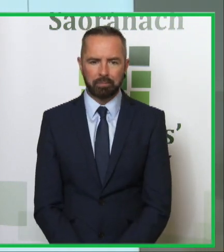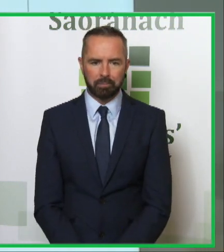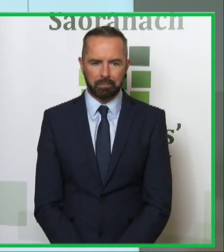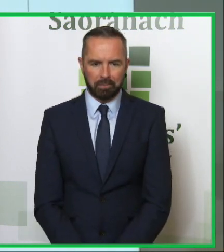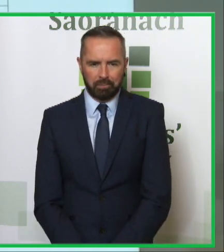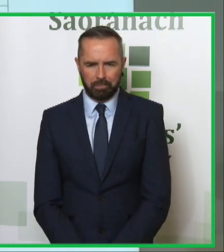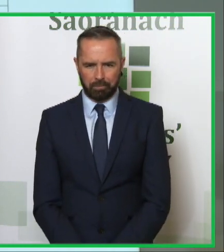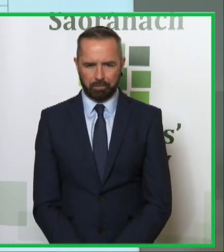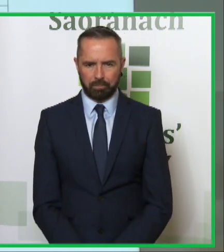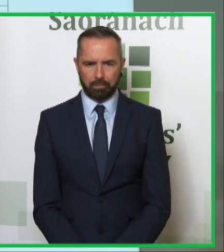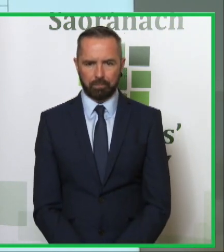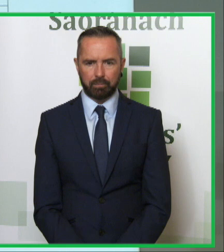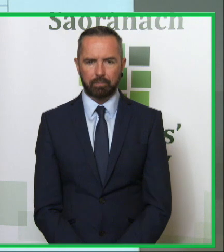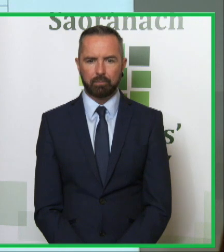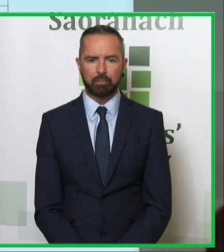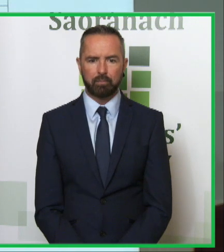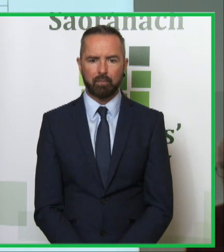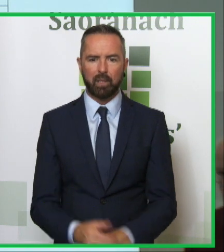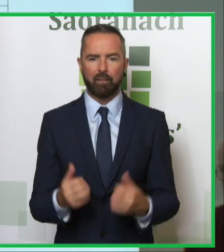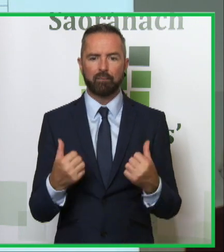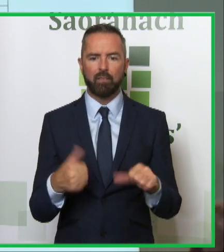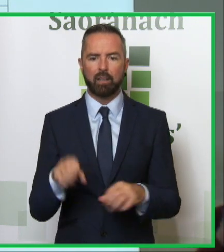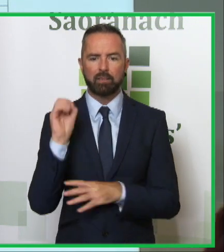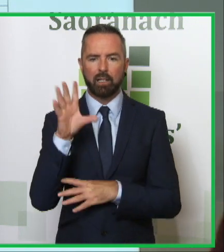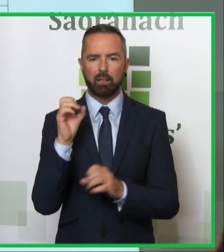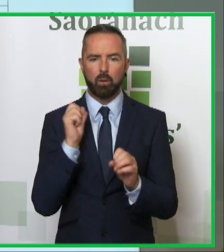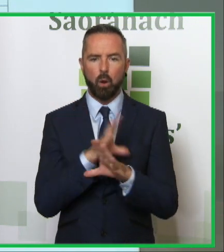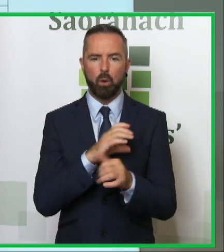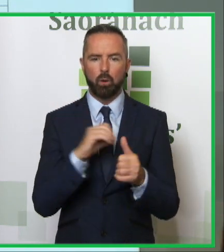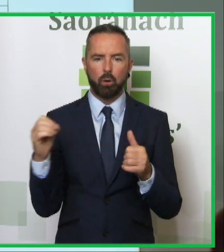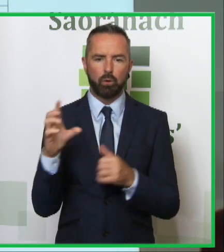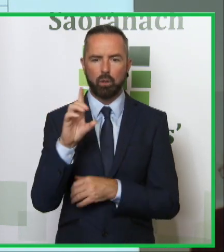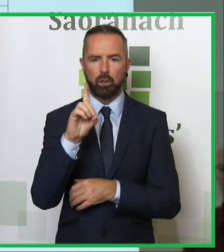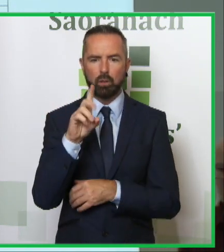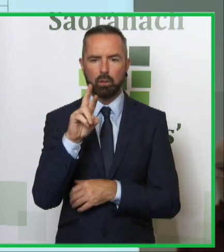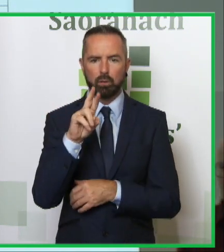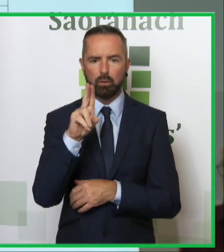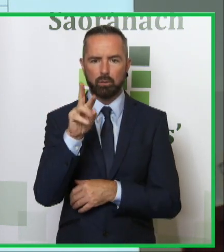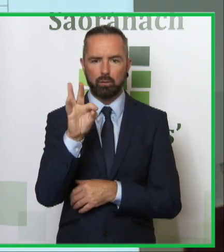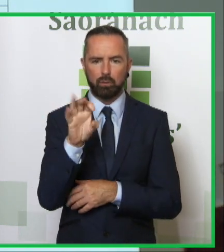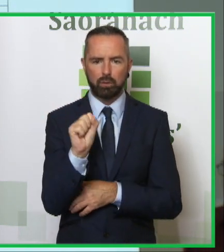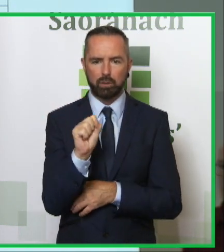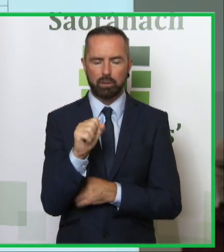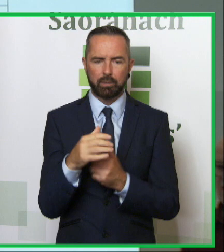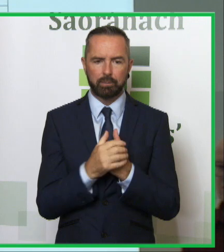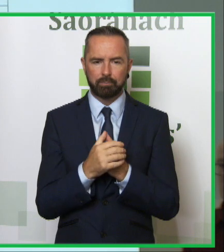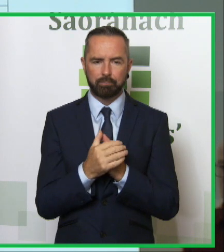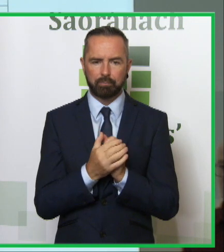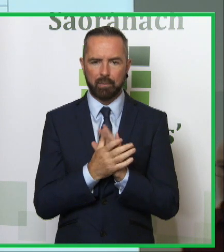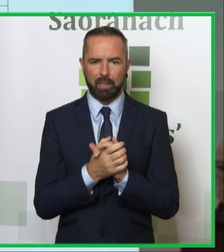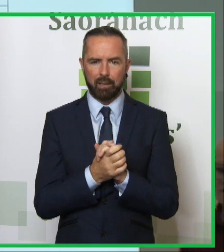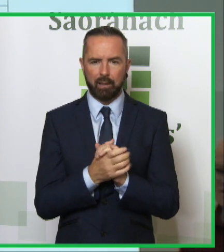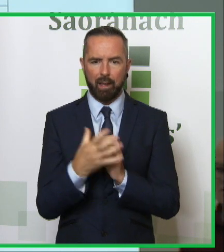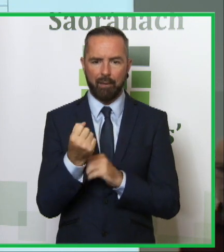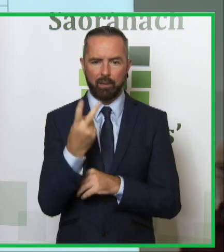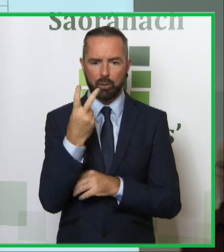the final slide is for all other drugs, and this was even slightly shorter. Again, we had 2 spoiled